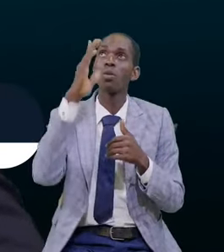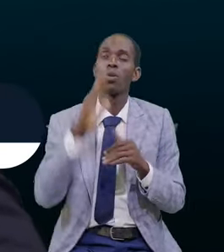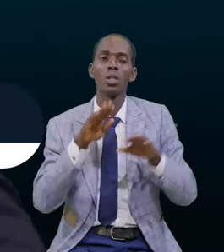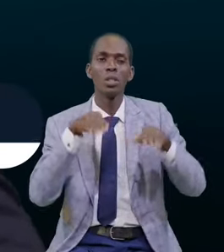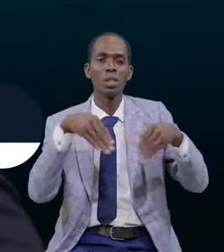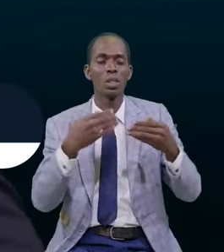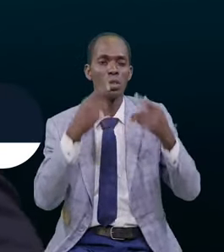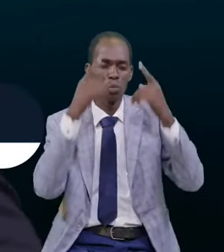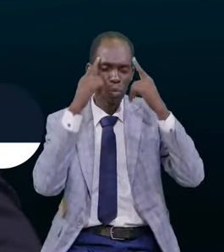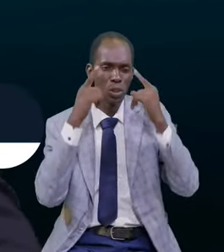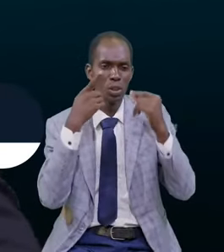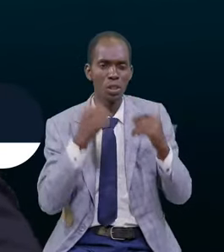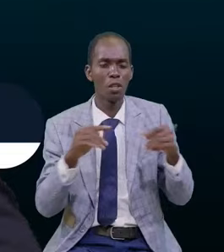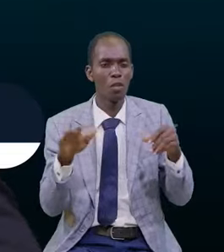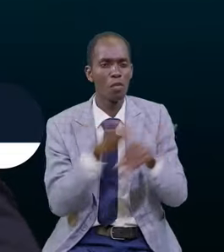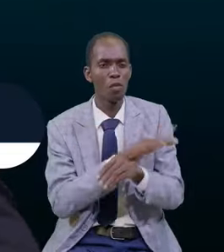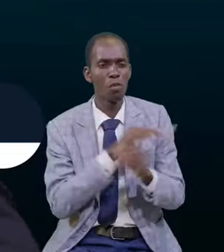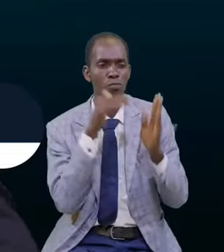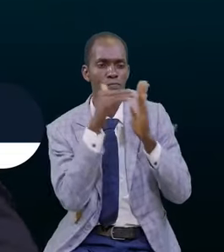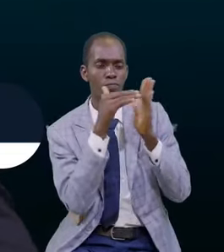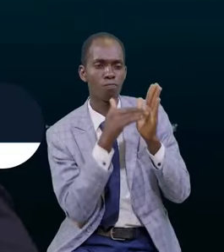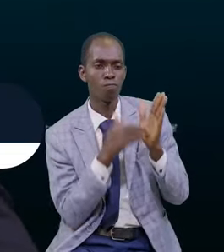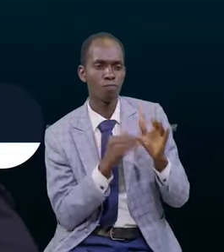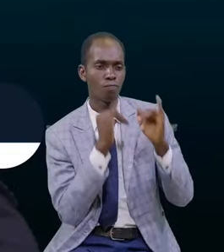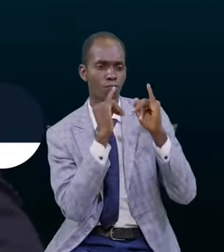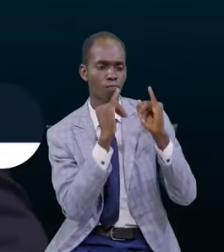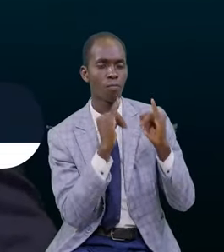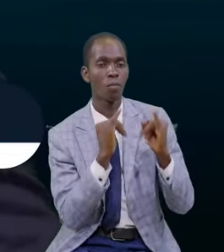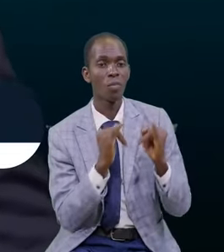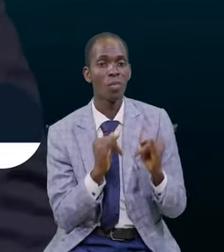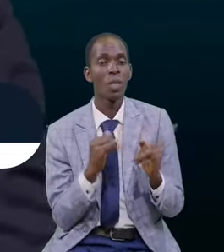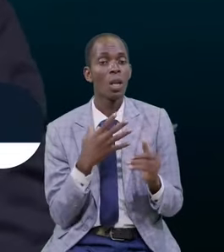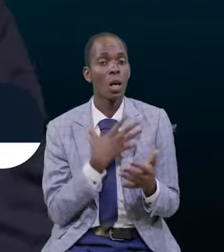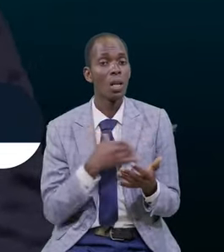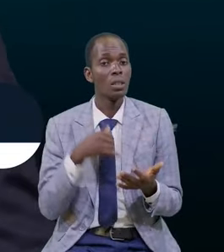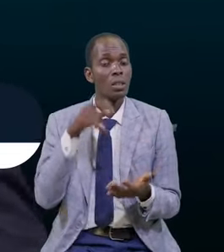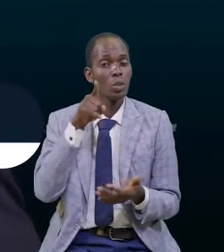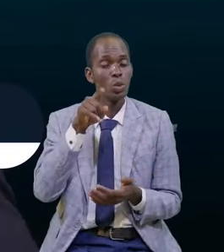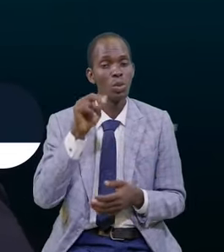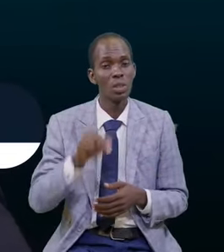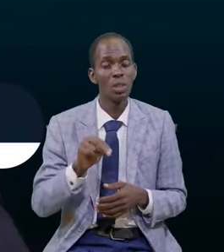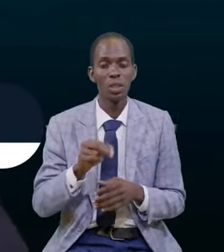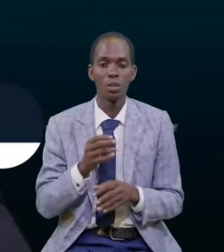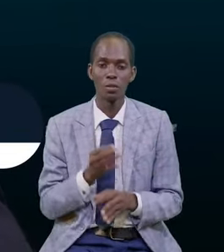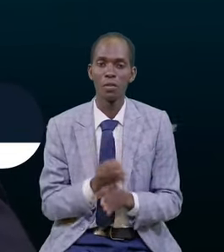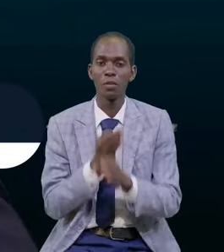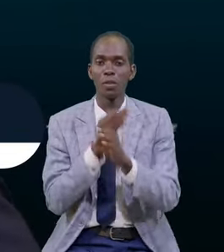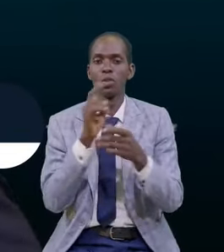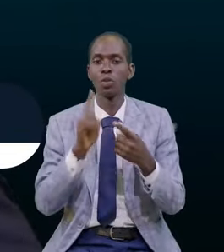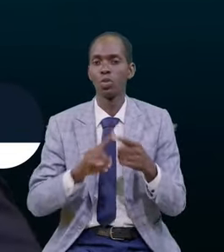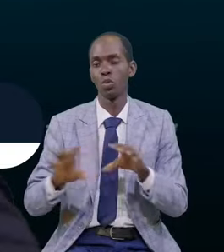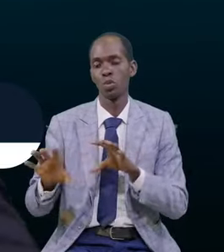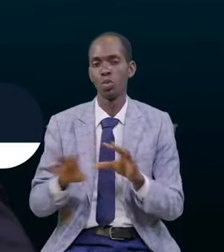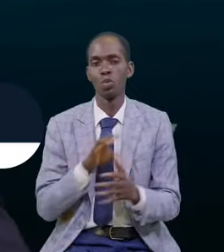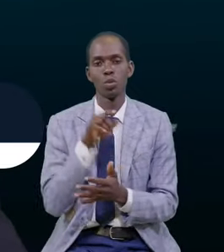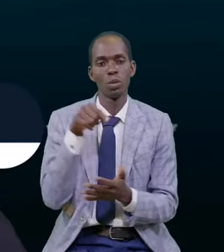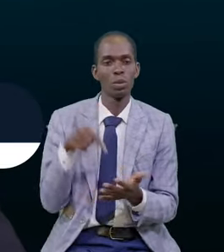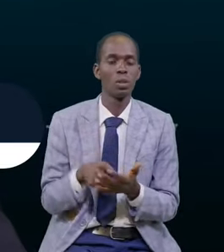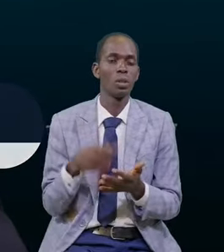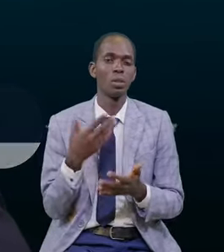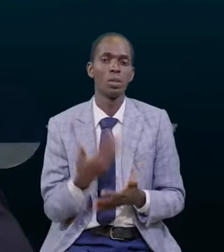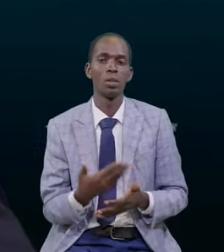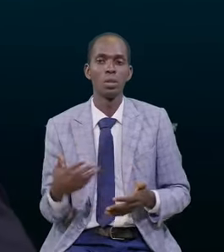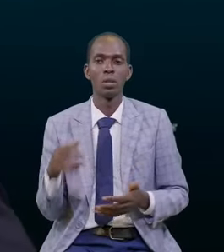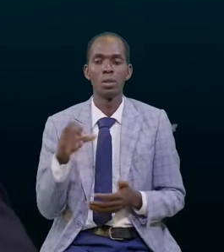that Monumental task it took faithfulness on the part of Moses that by the time it was readed up I think in Exodus chapter